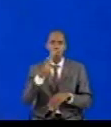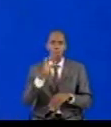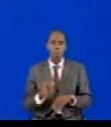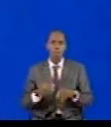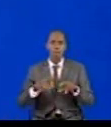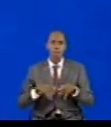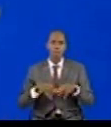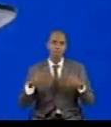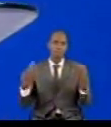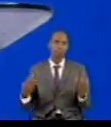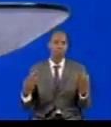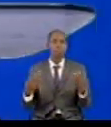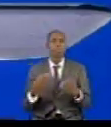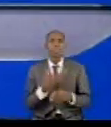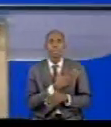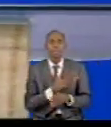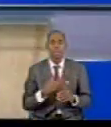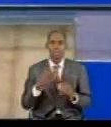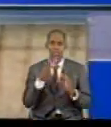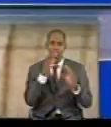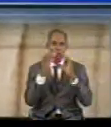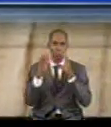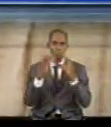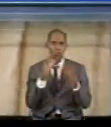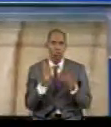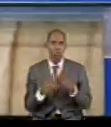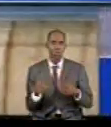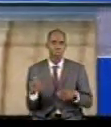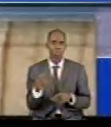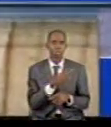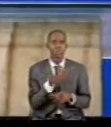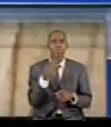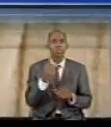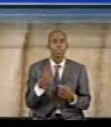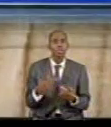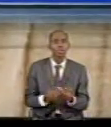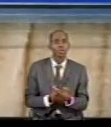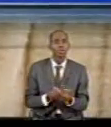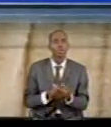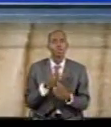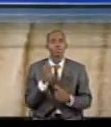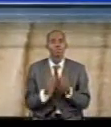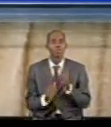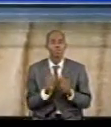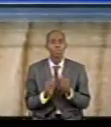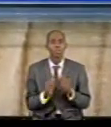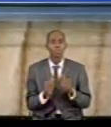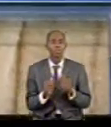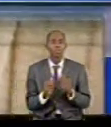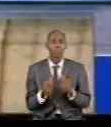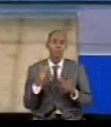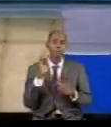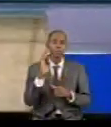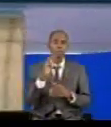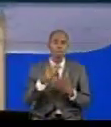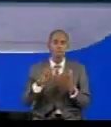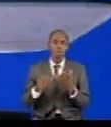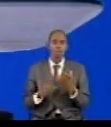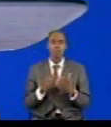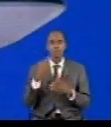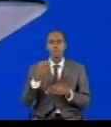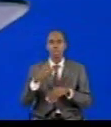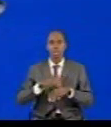and communicated unto them the gospel which I preach among the Gentiles,